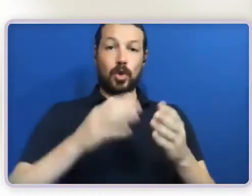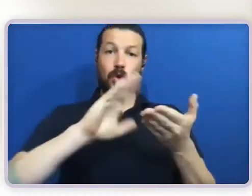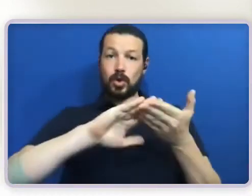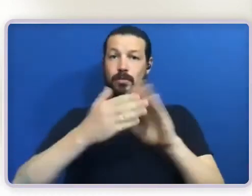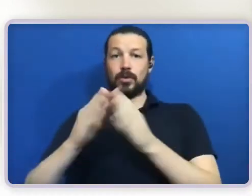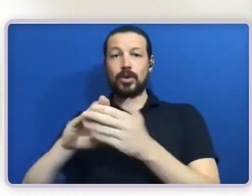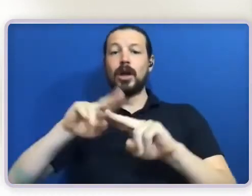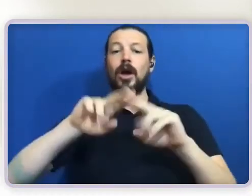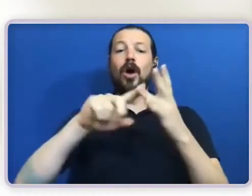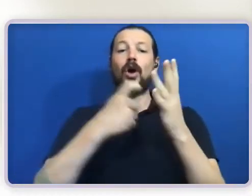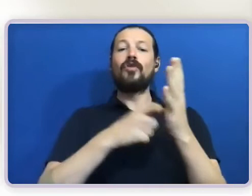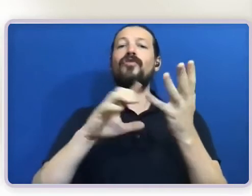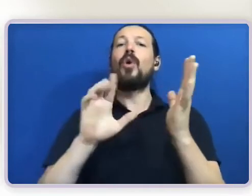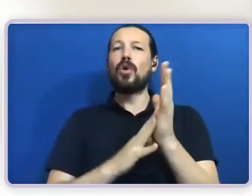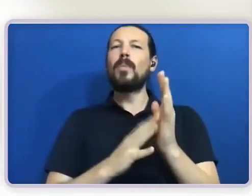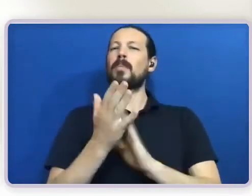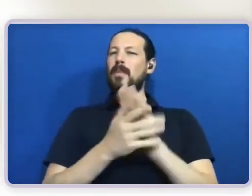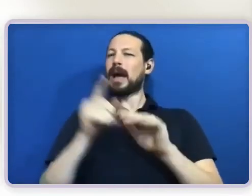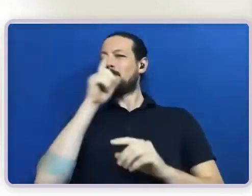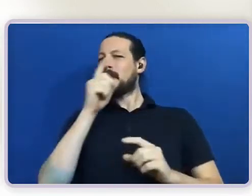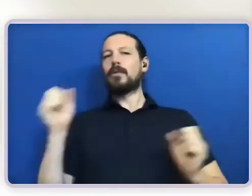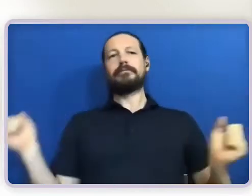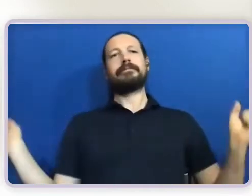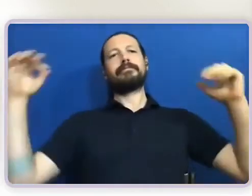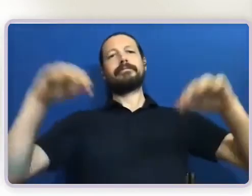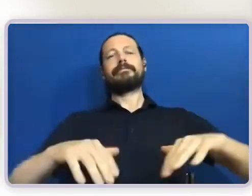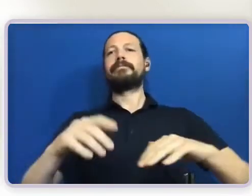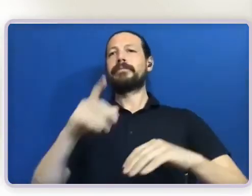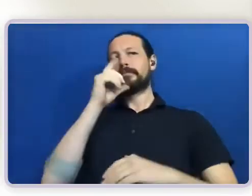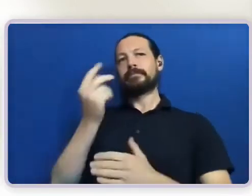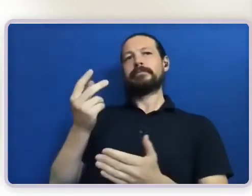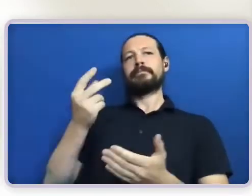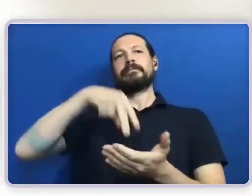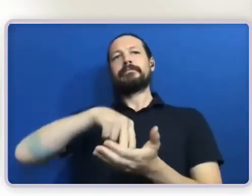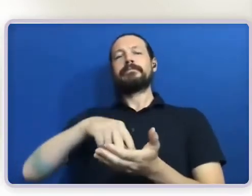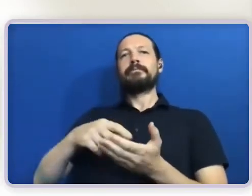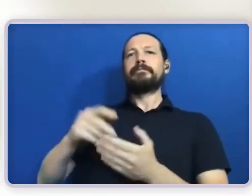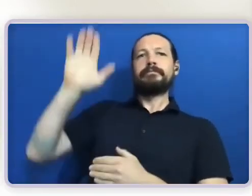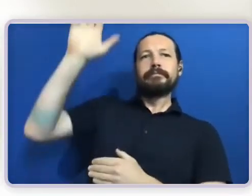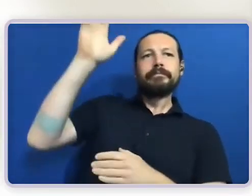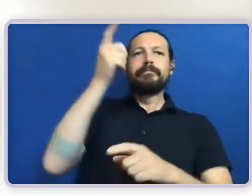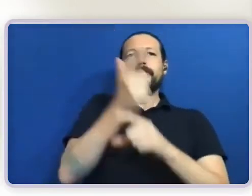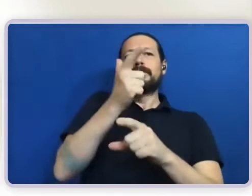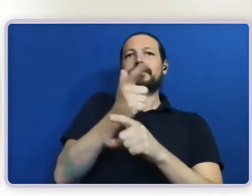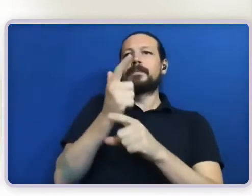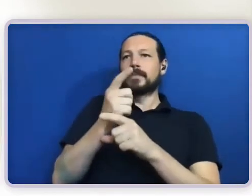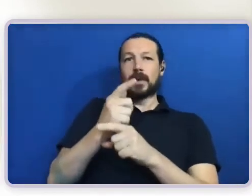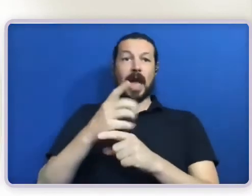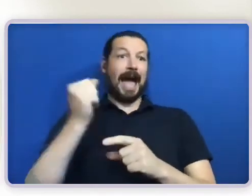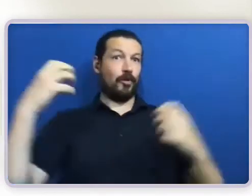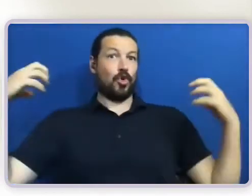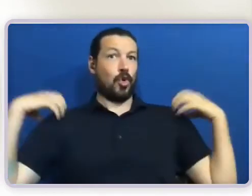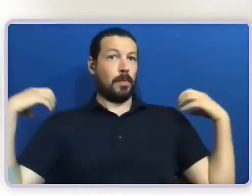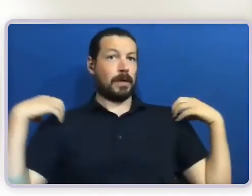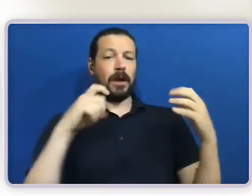publicly share your story with a commissioner, and other commission staff would be there,